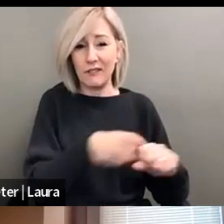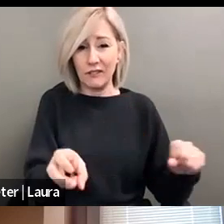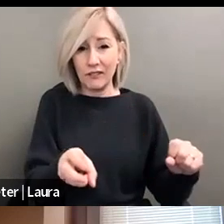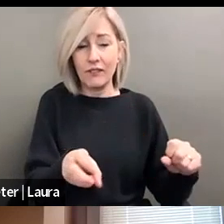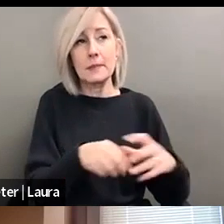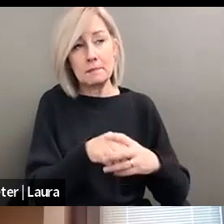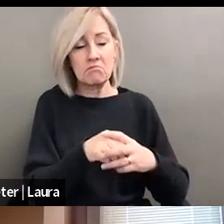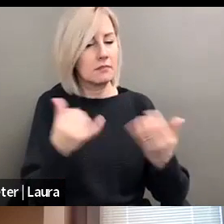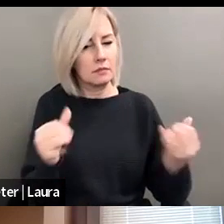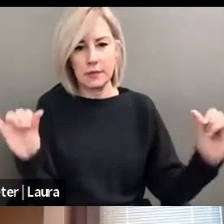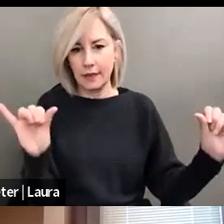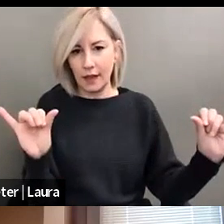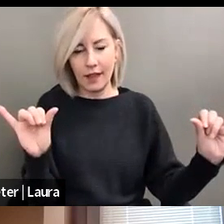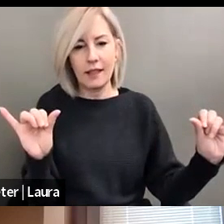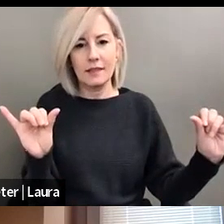it's still,